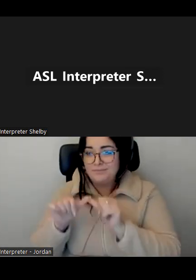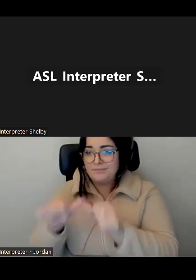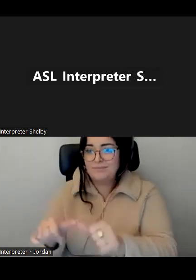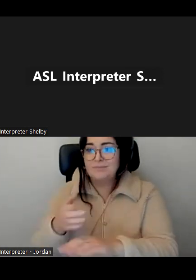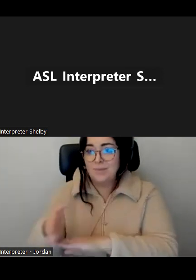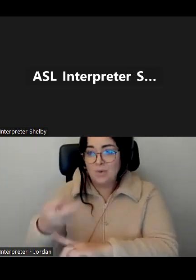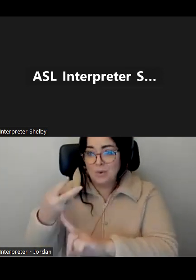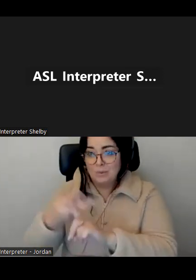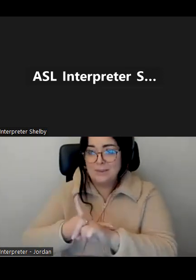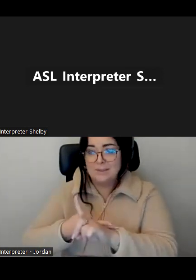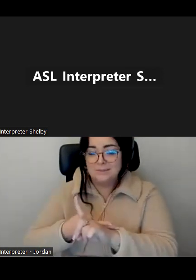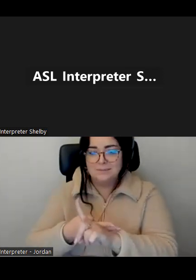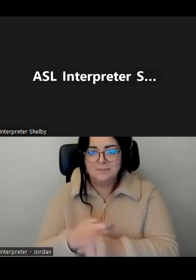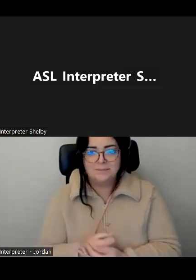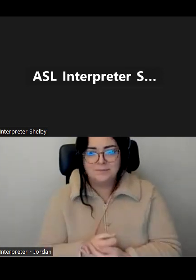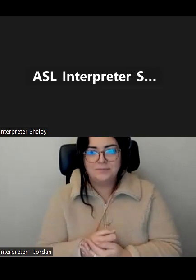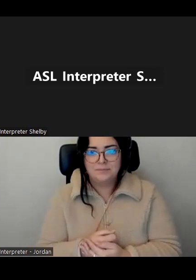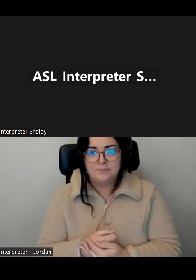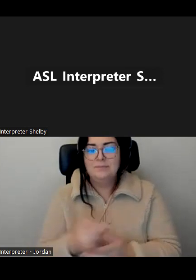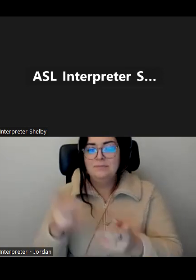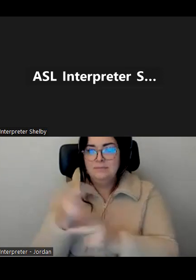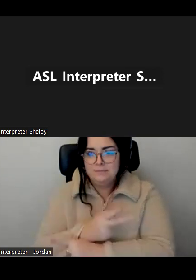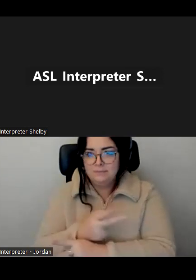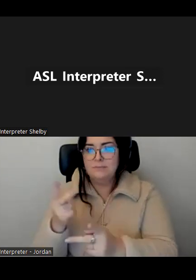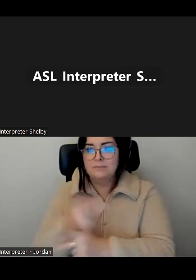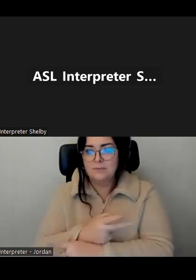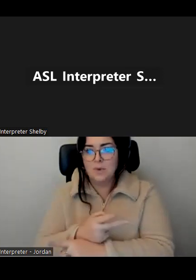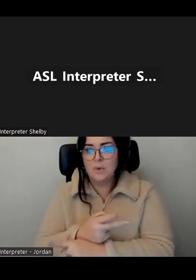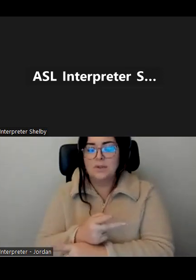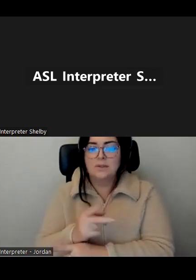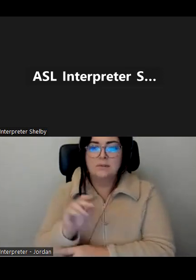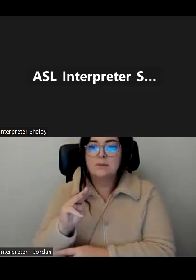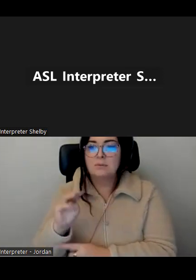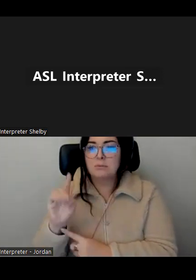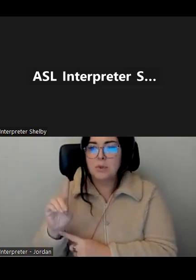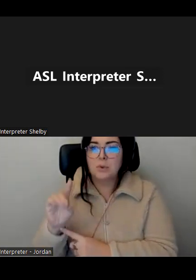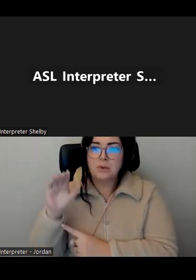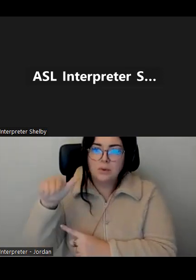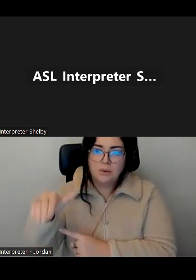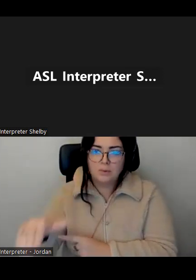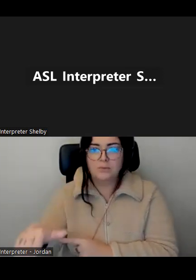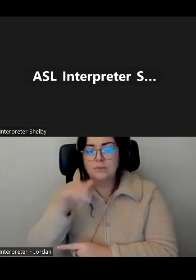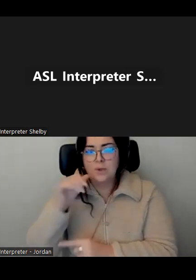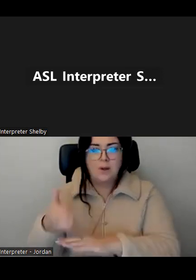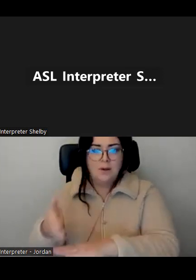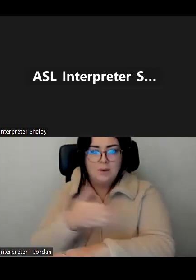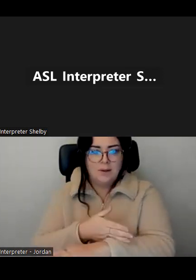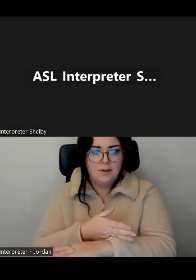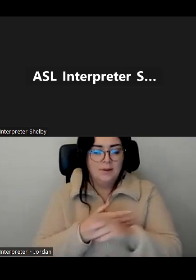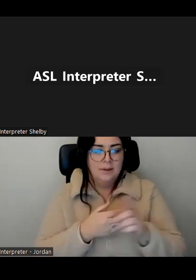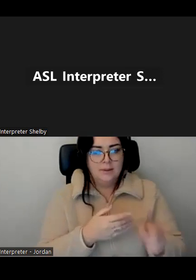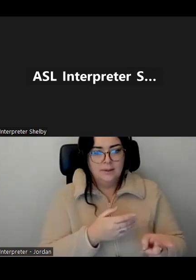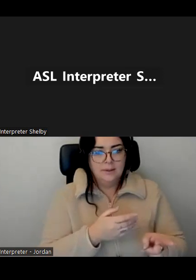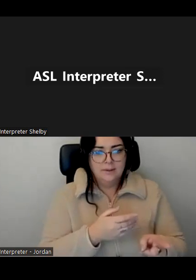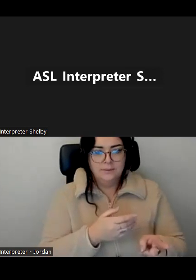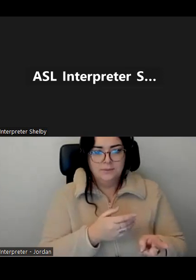2 consecutive months, and it's getting worse. The mood is getting worse instead of better. Normal sadness, it can